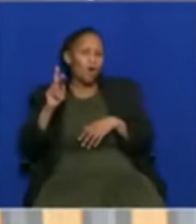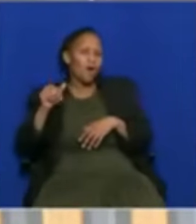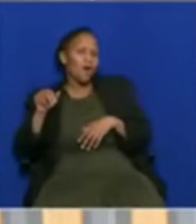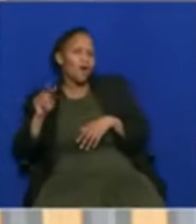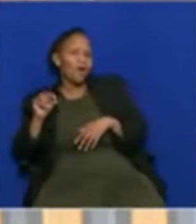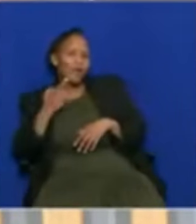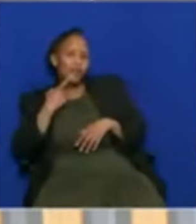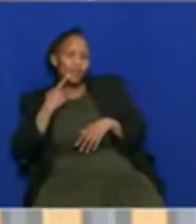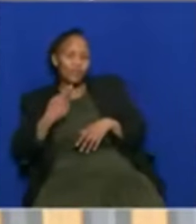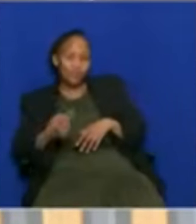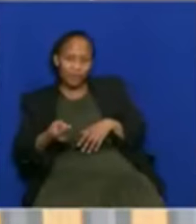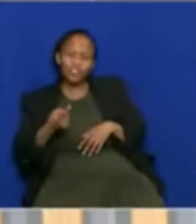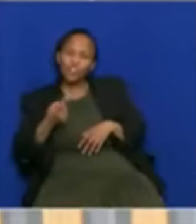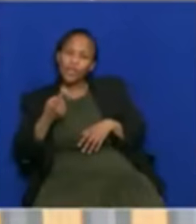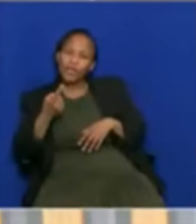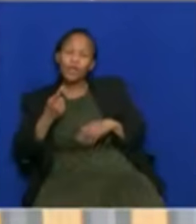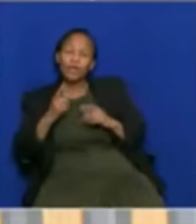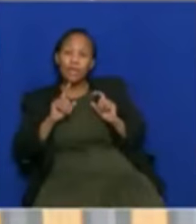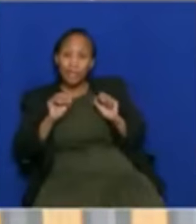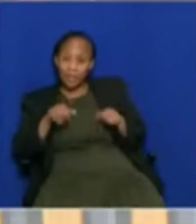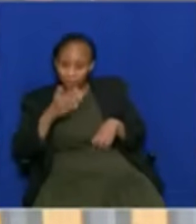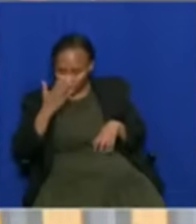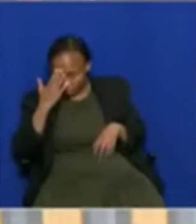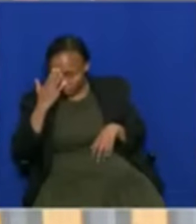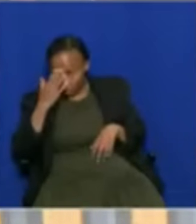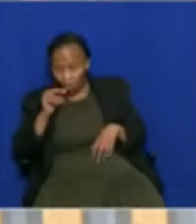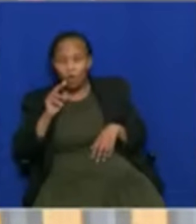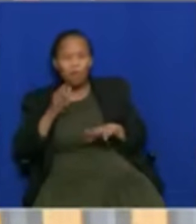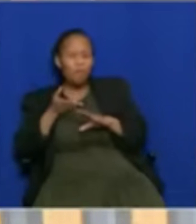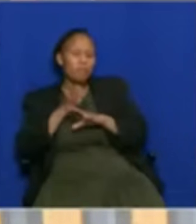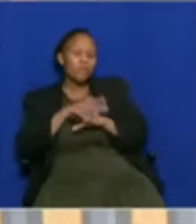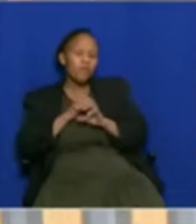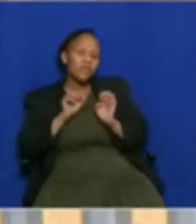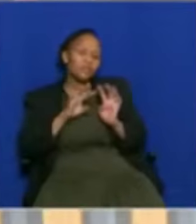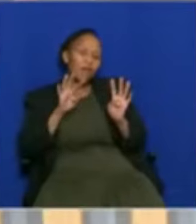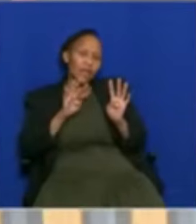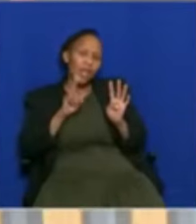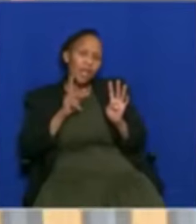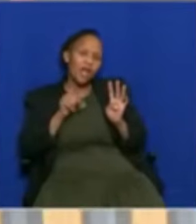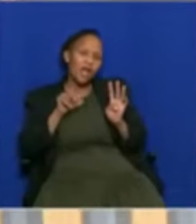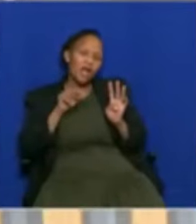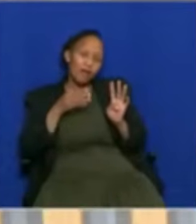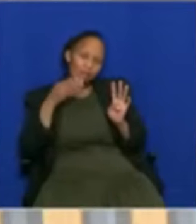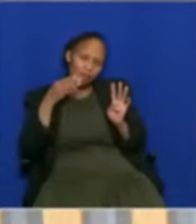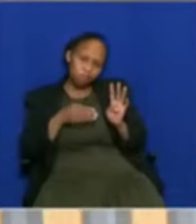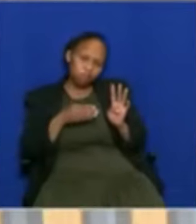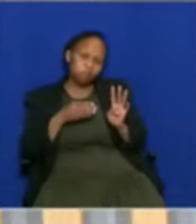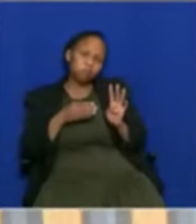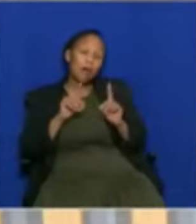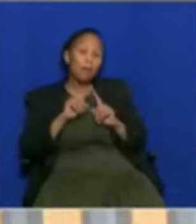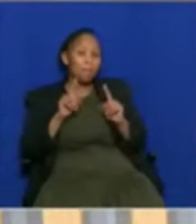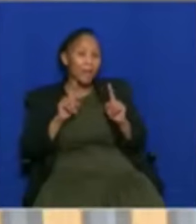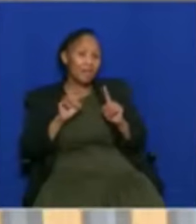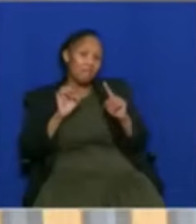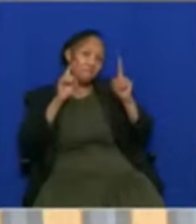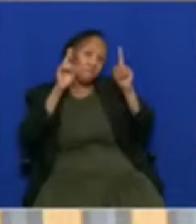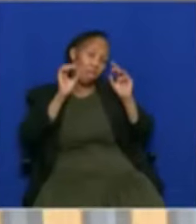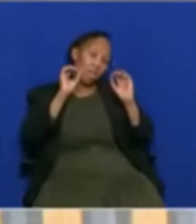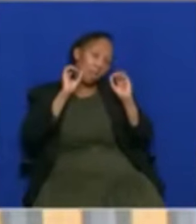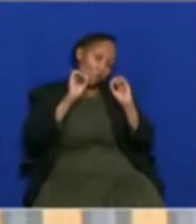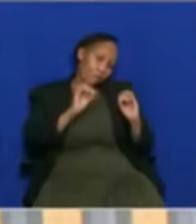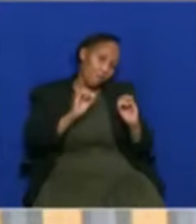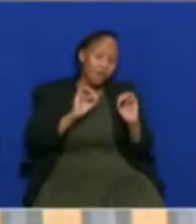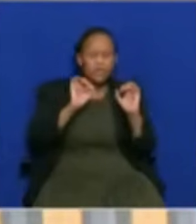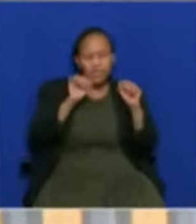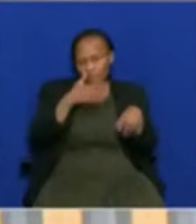in the previous panel, of the previous panel that did not succeed in filling this post. We know he was there. Yes. Now he's